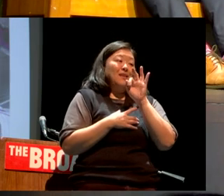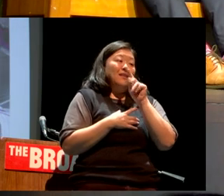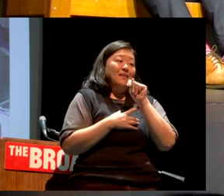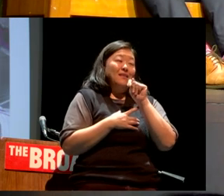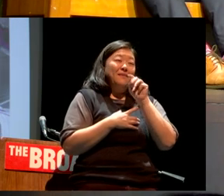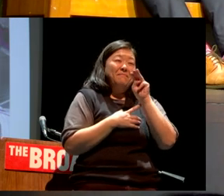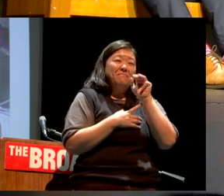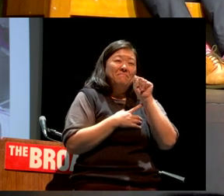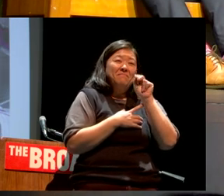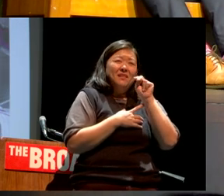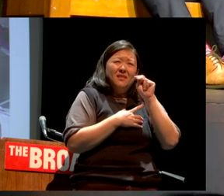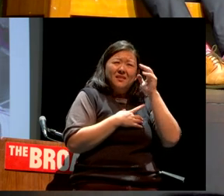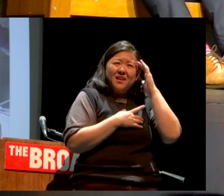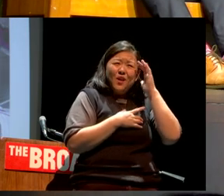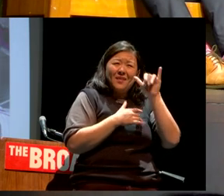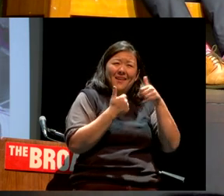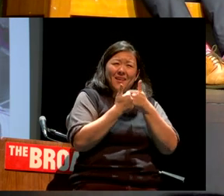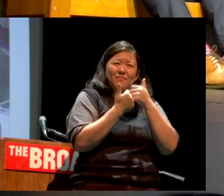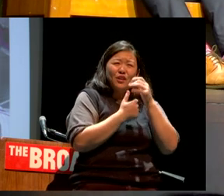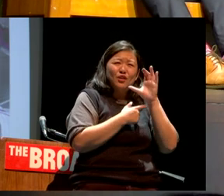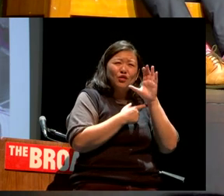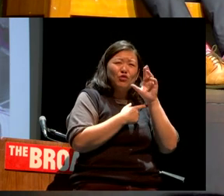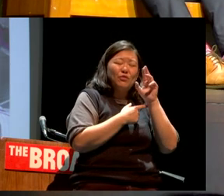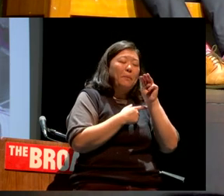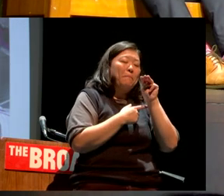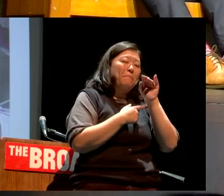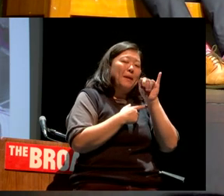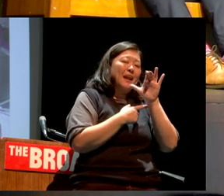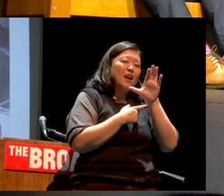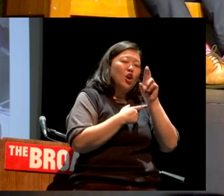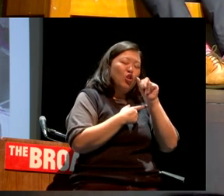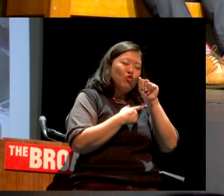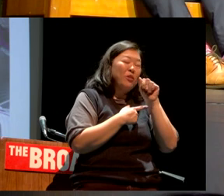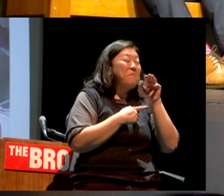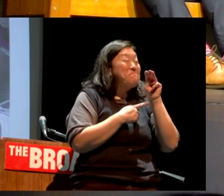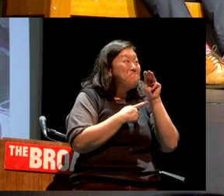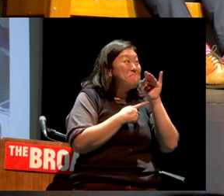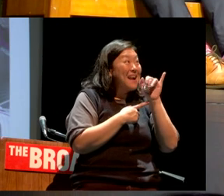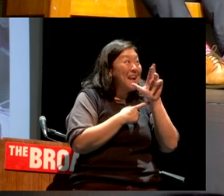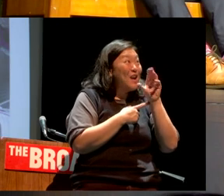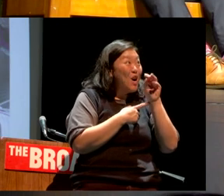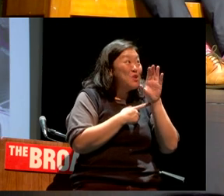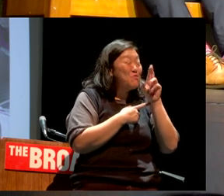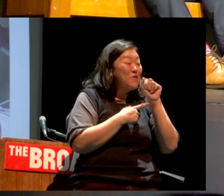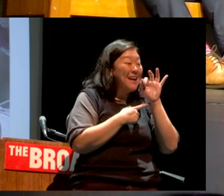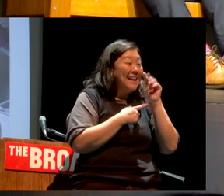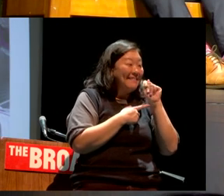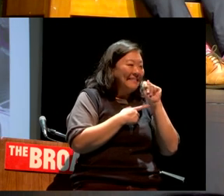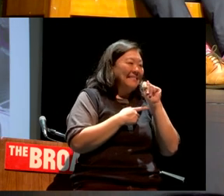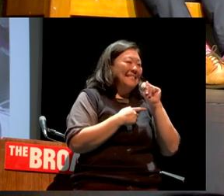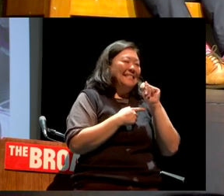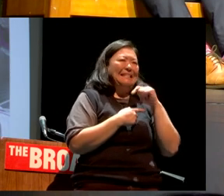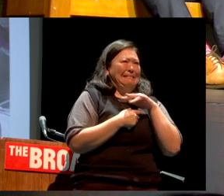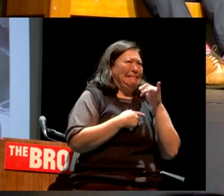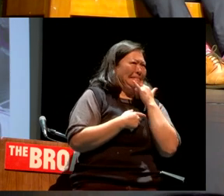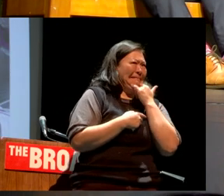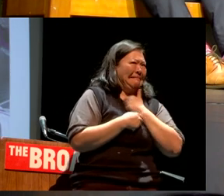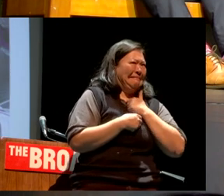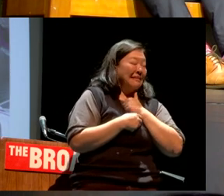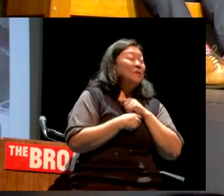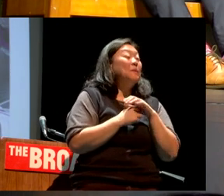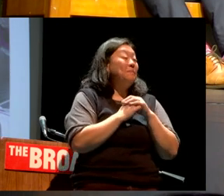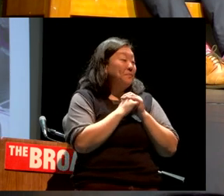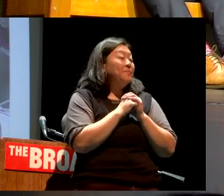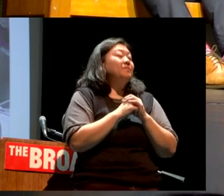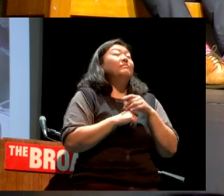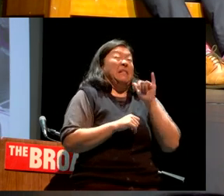be forever the first, you know, Avatar project from RTFKT and Takashi Murakami. So forever it would be legendary, I think, and we have a